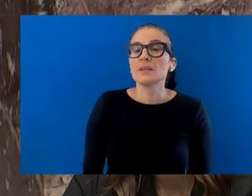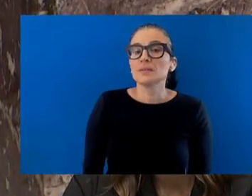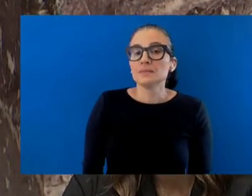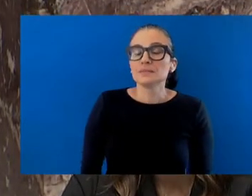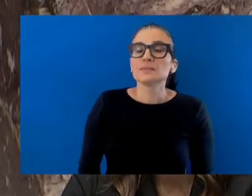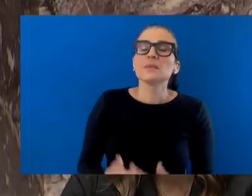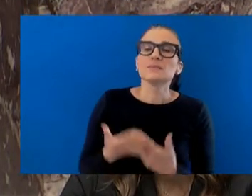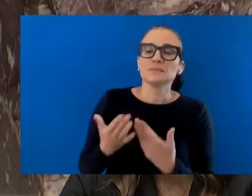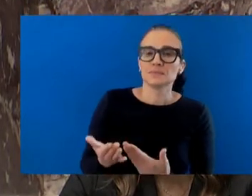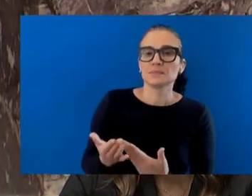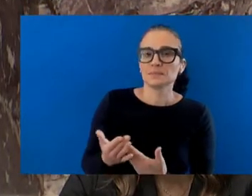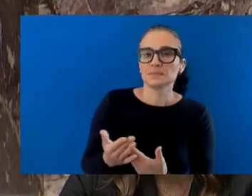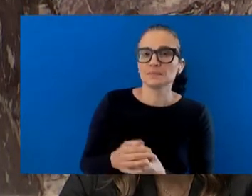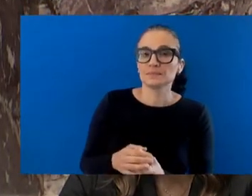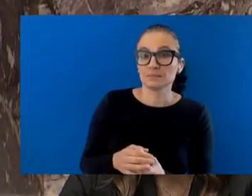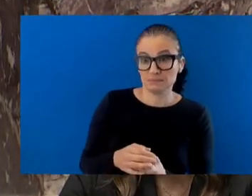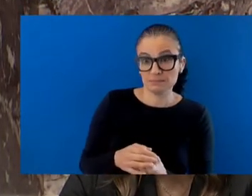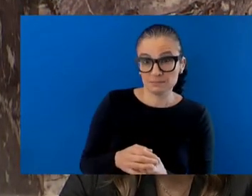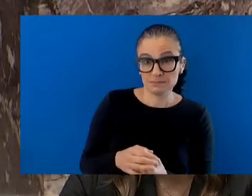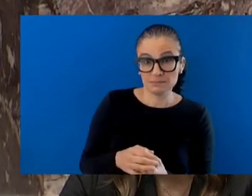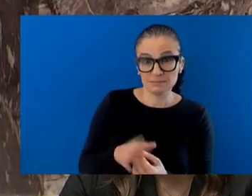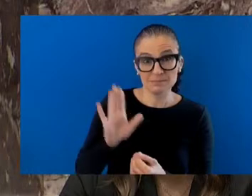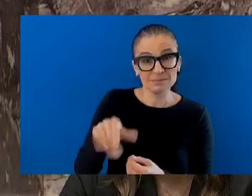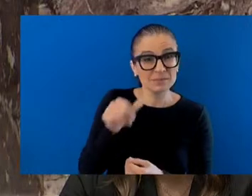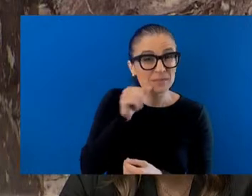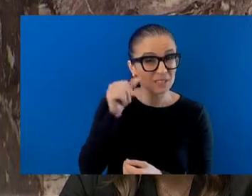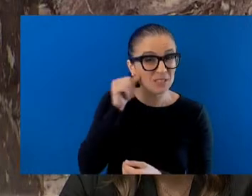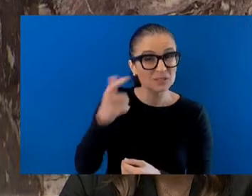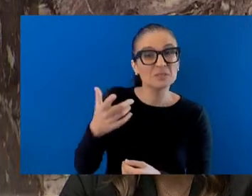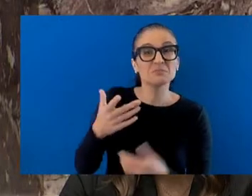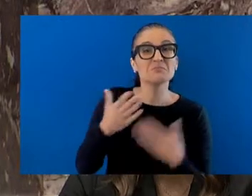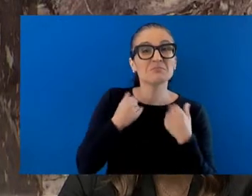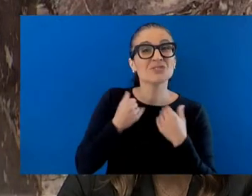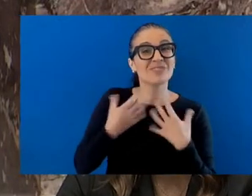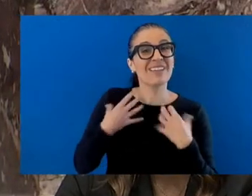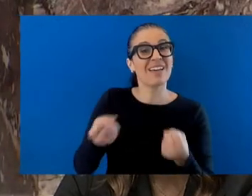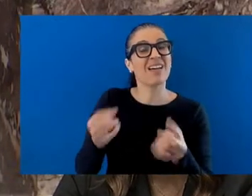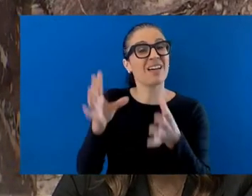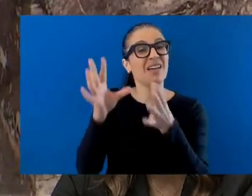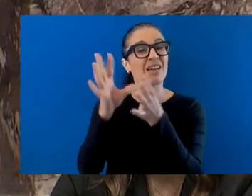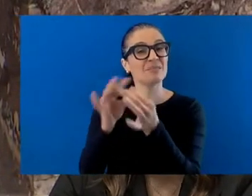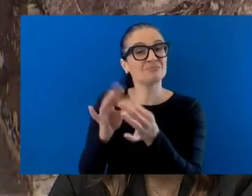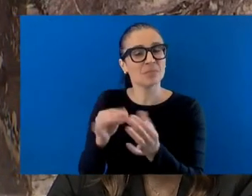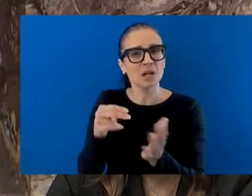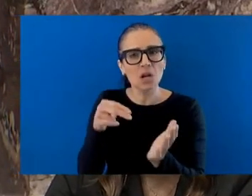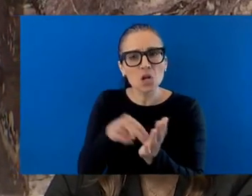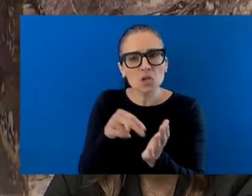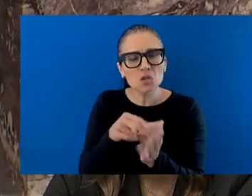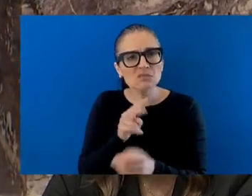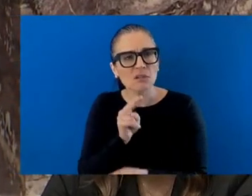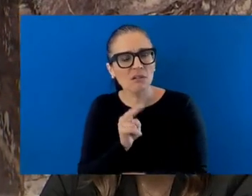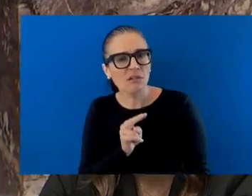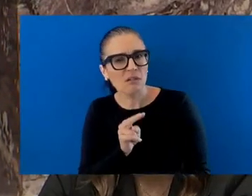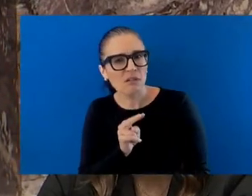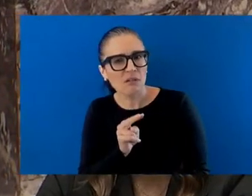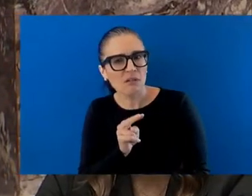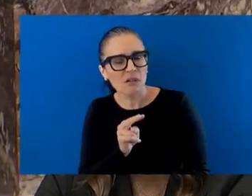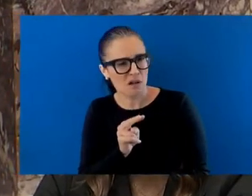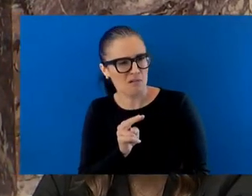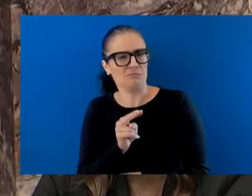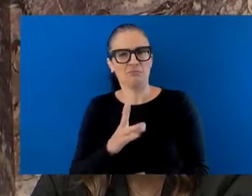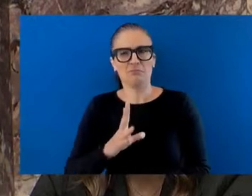outraged by his response. To suggest that a memo from the health authority was simply poorly